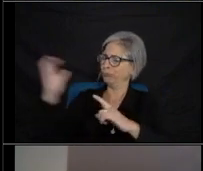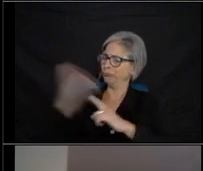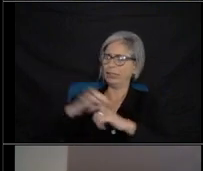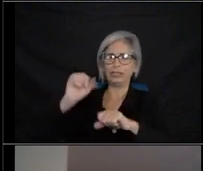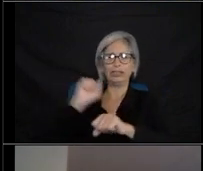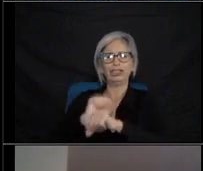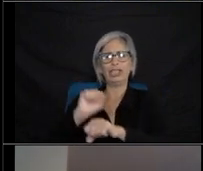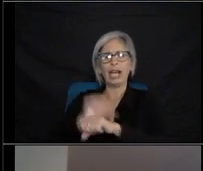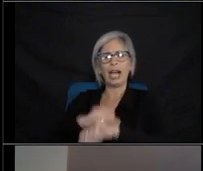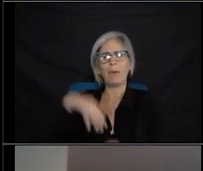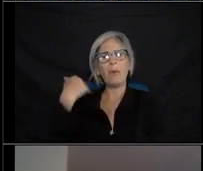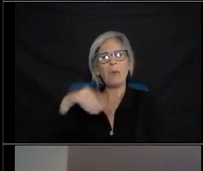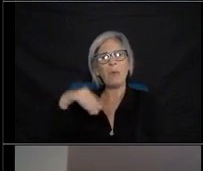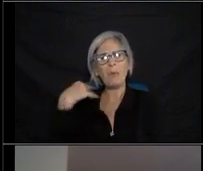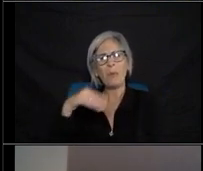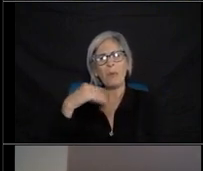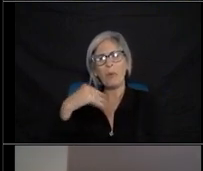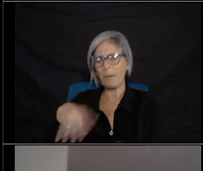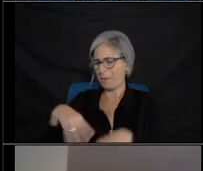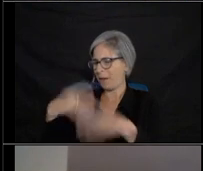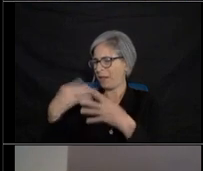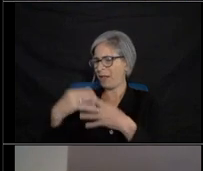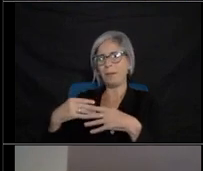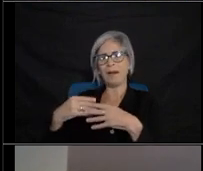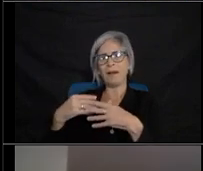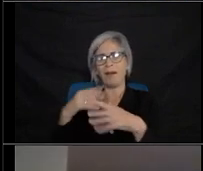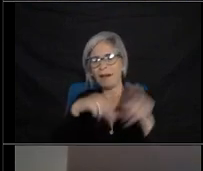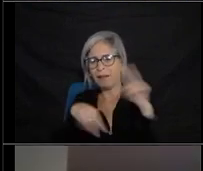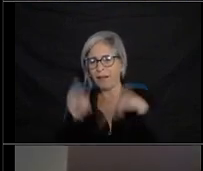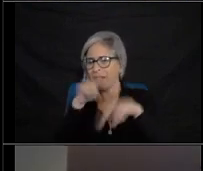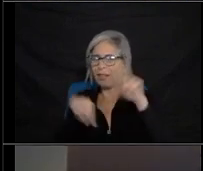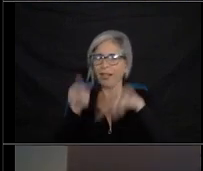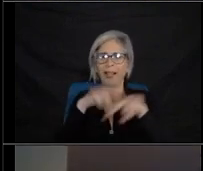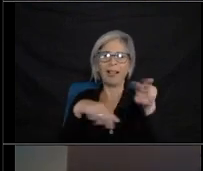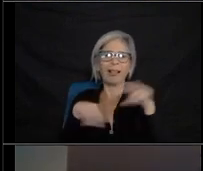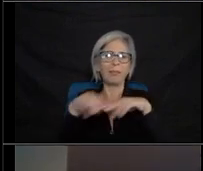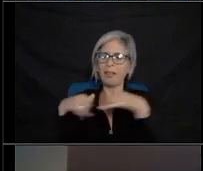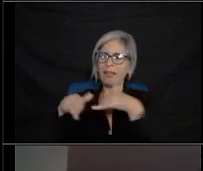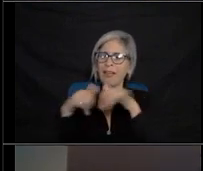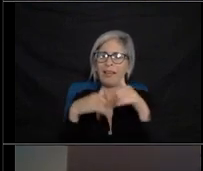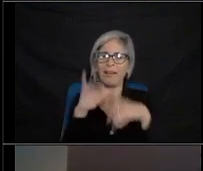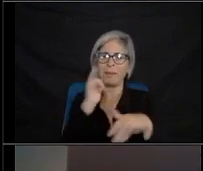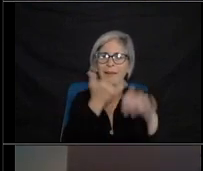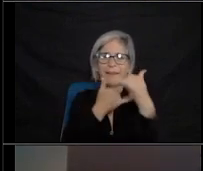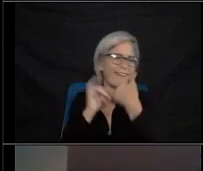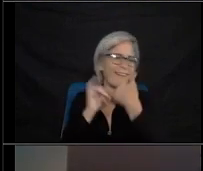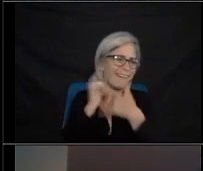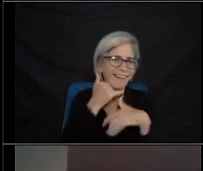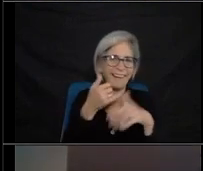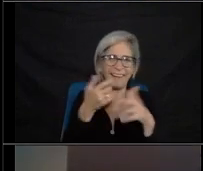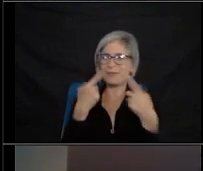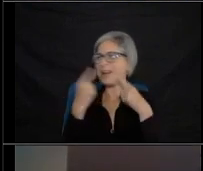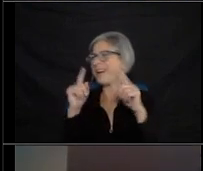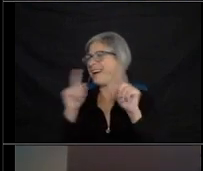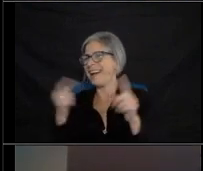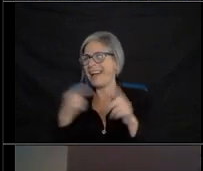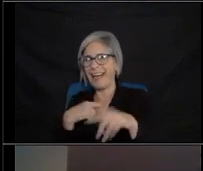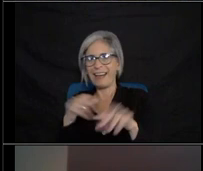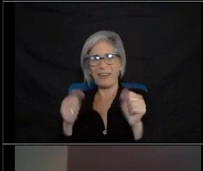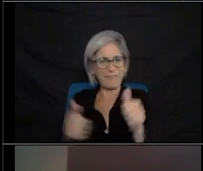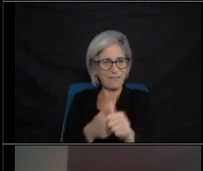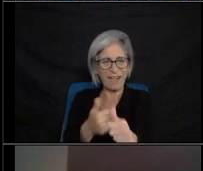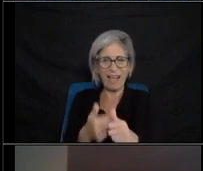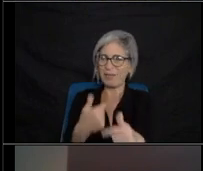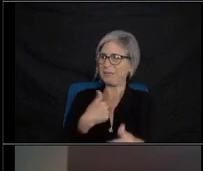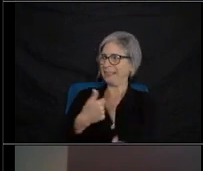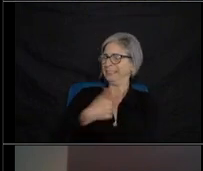to pull it up and load it, and I began to just kind of trial and error, and believe it or not, I was able to follow. So